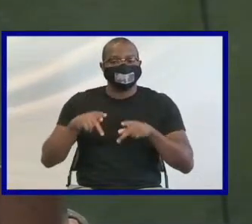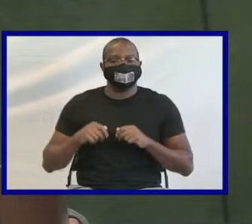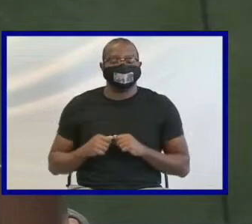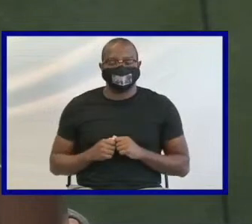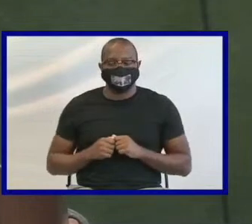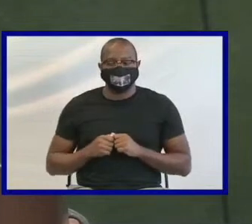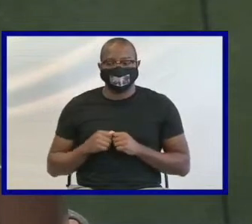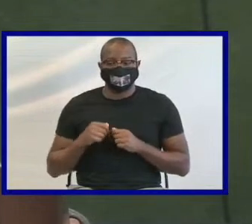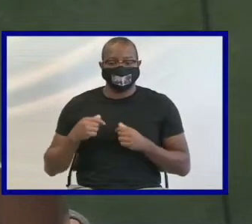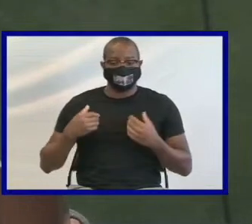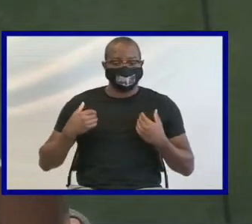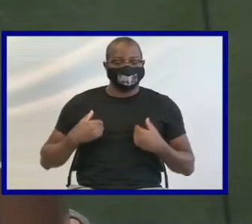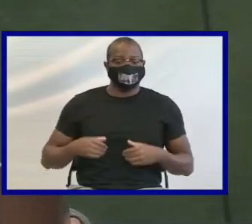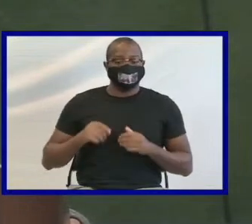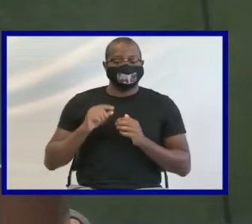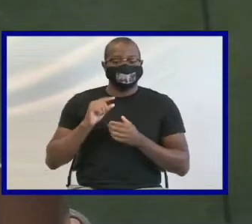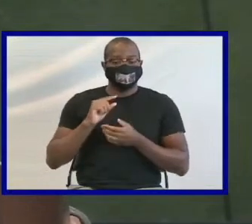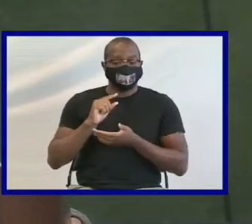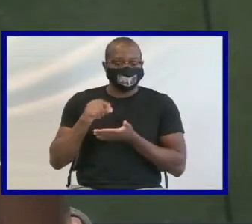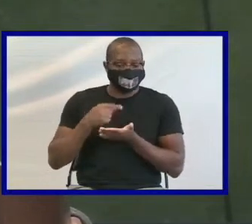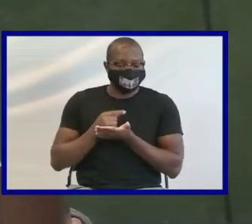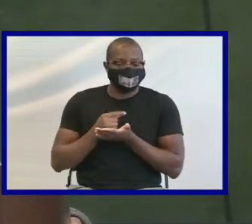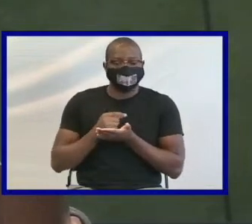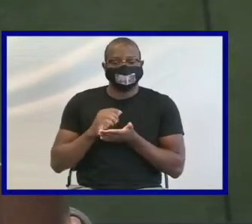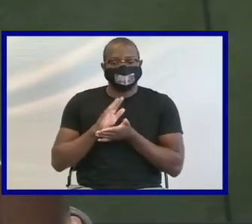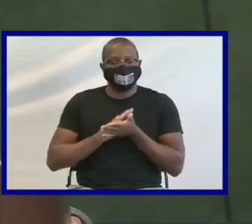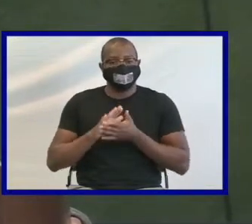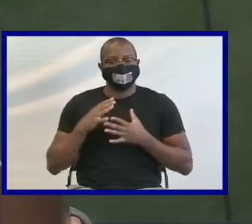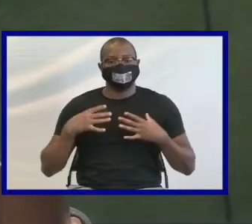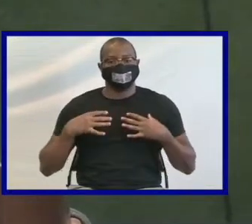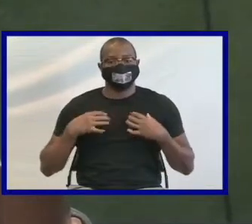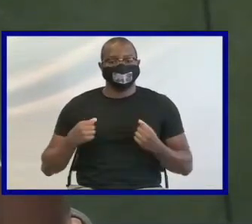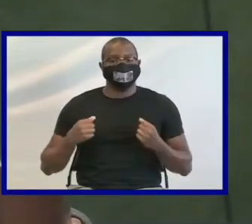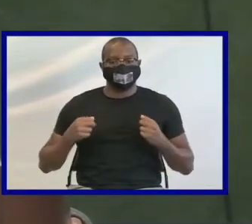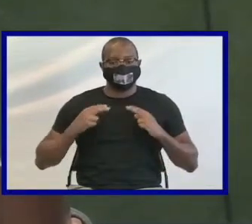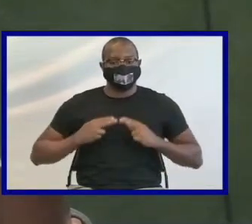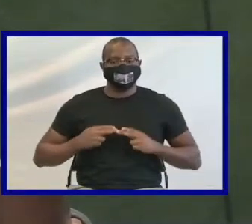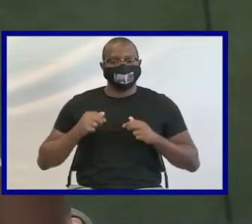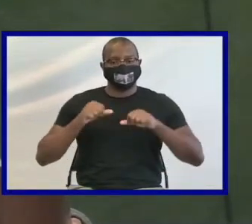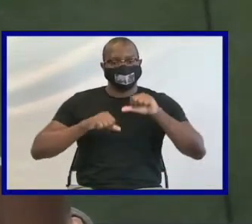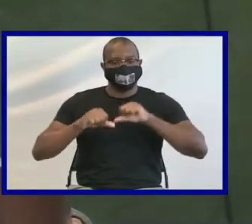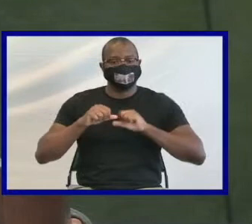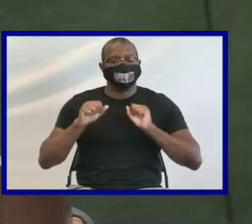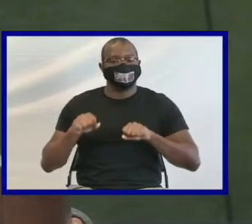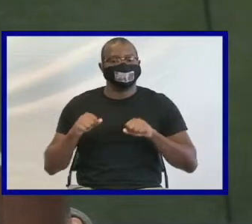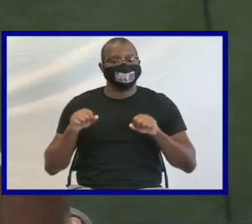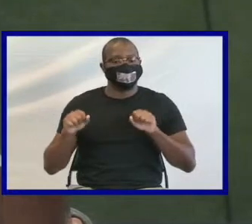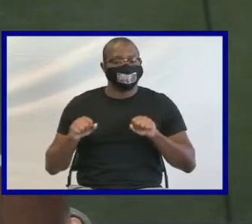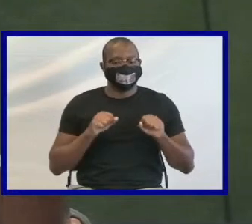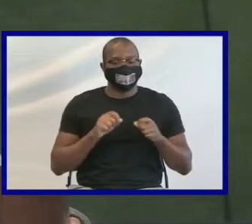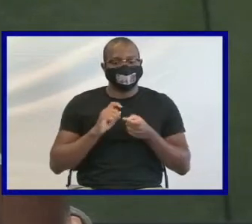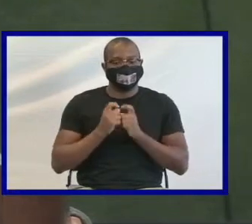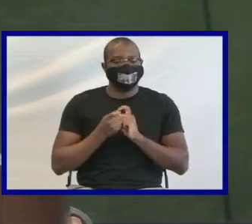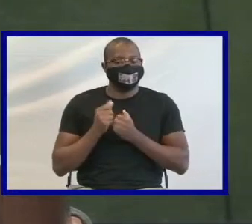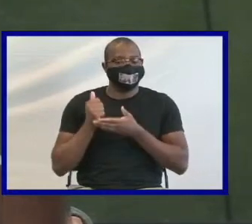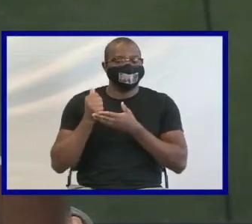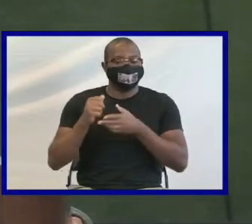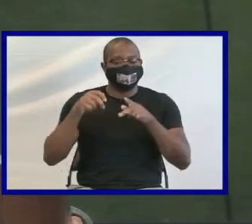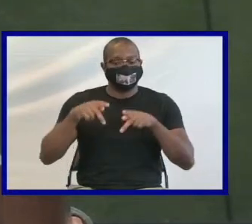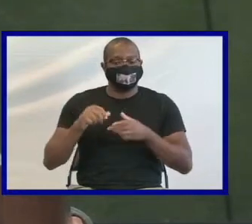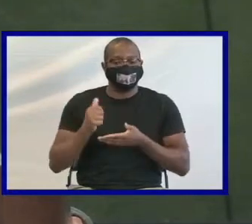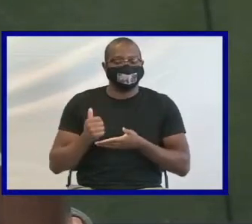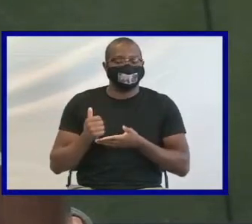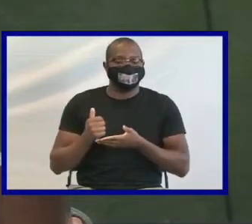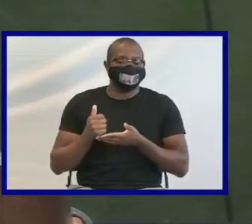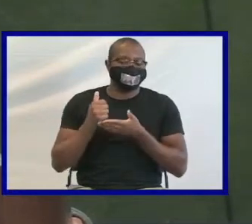of Health and Human Sciences, we are all going to have the ability to help change someone's life, just as the speech